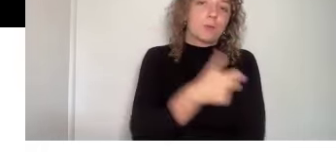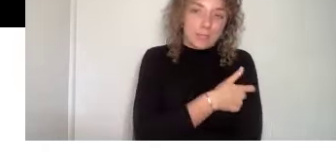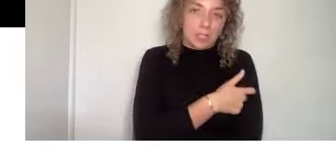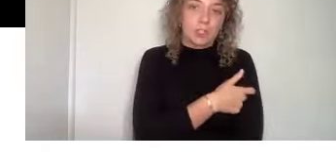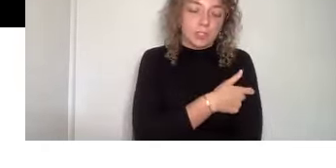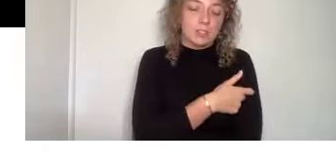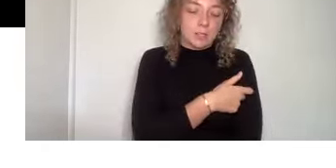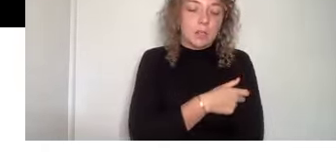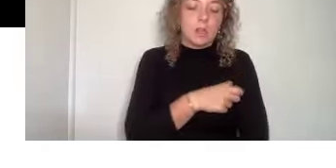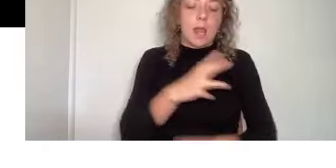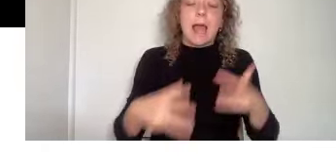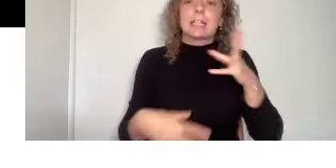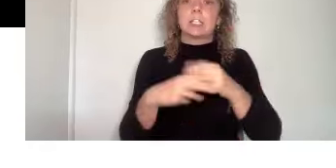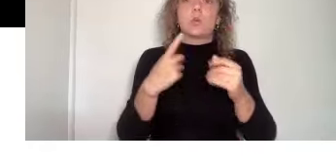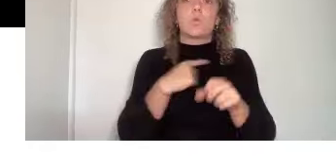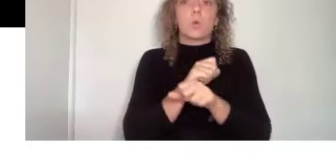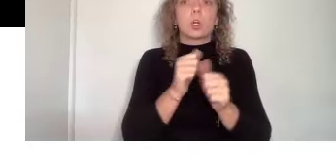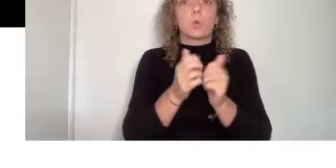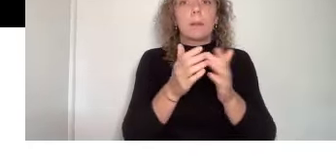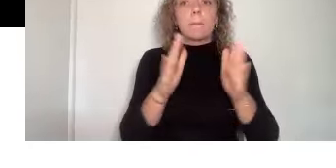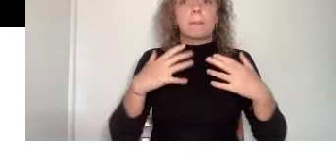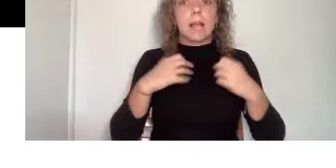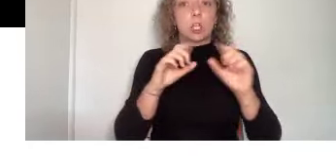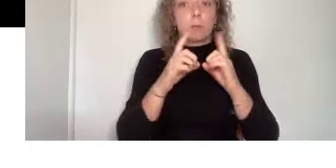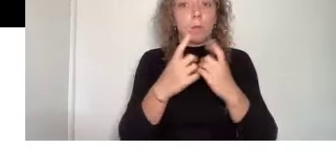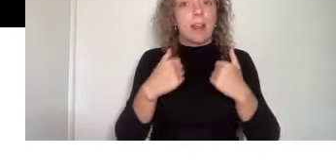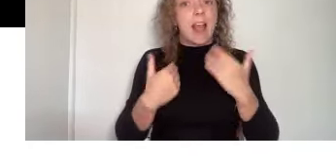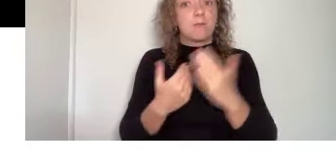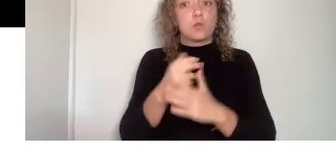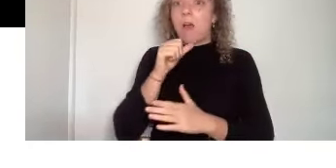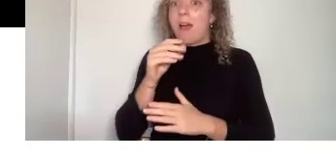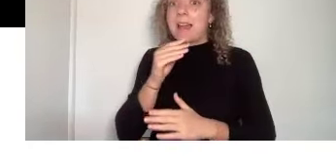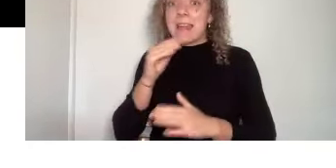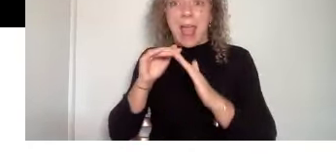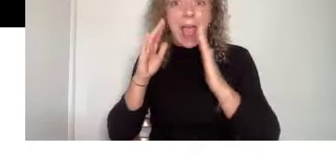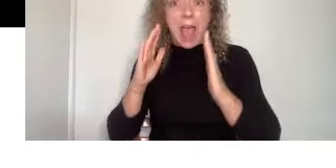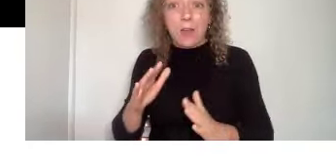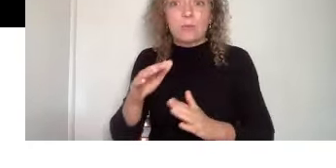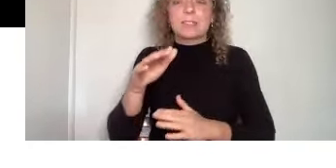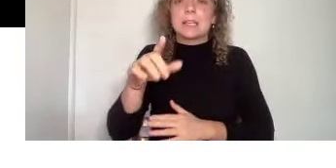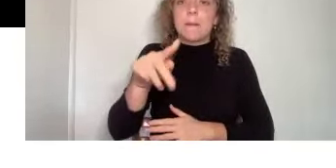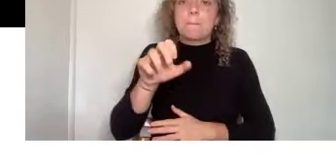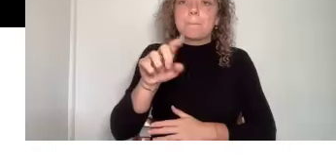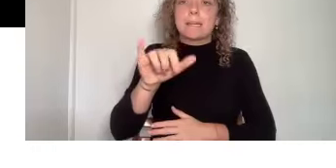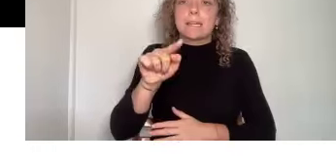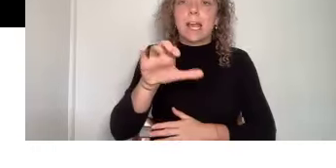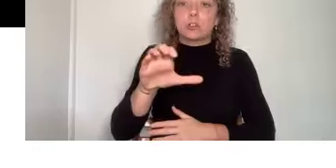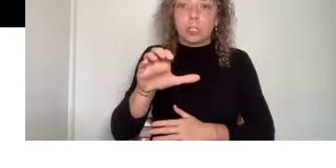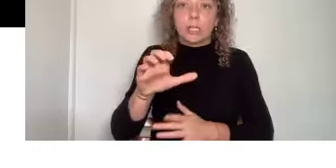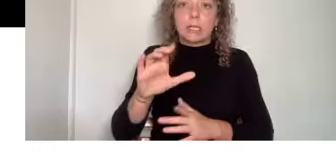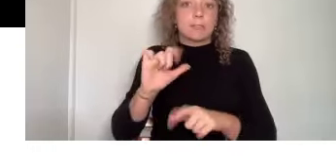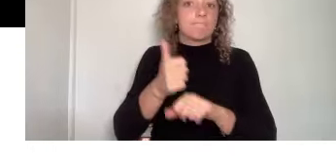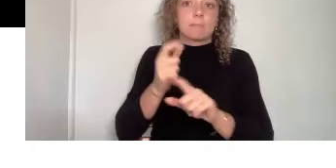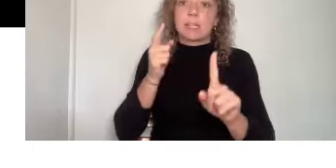addition, we're working with the public health department, and they have a new unhoused pediatric initiative to immunize